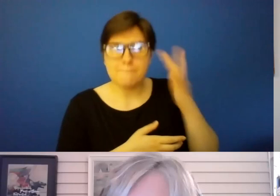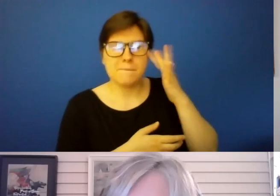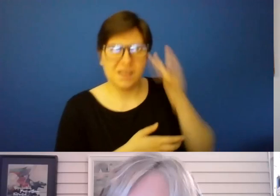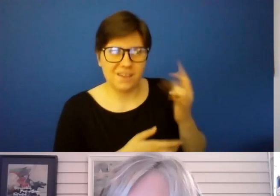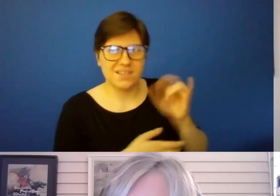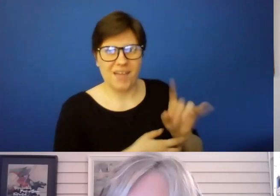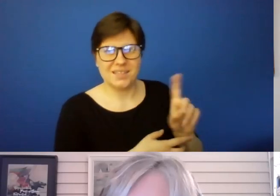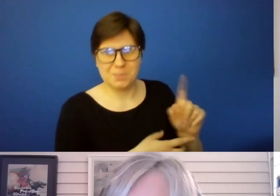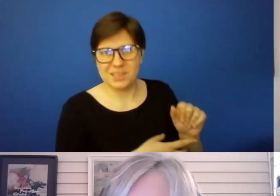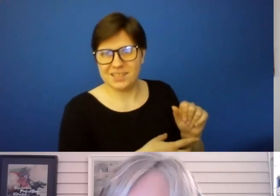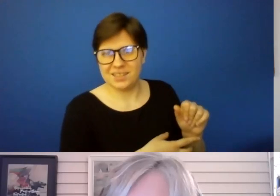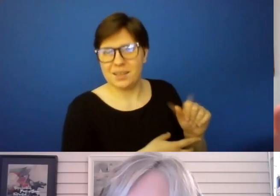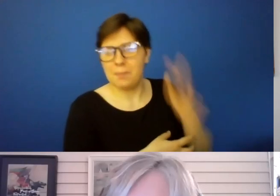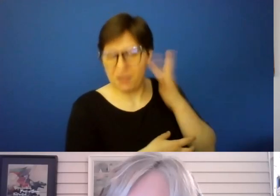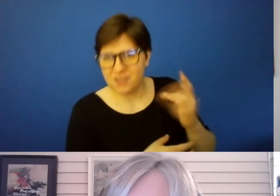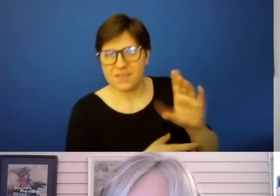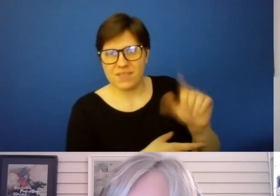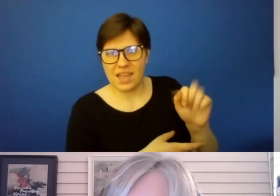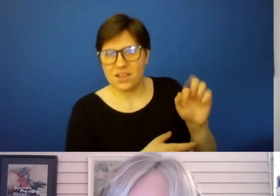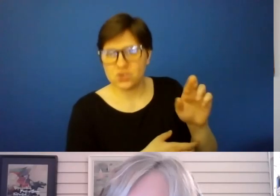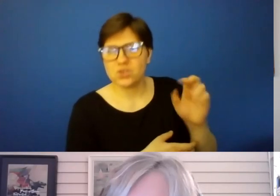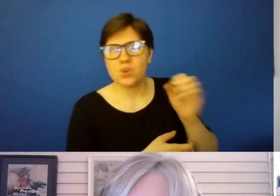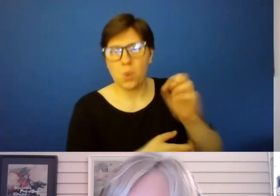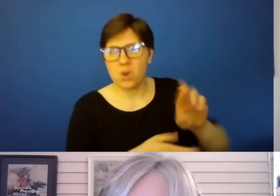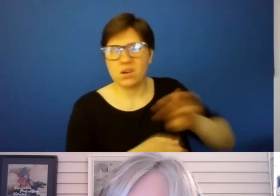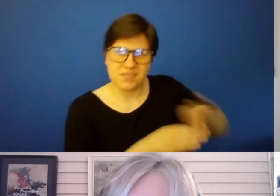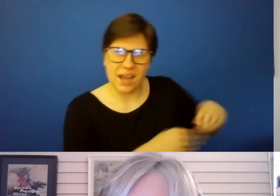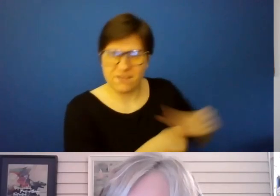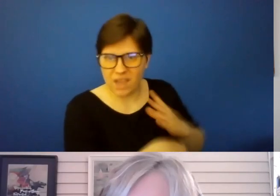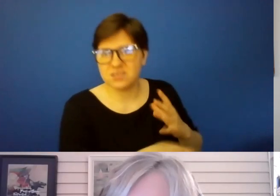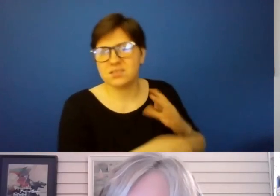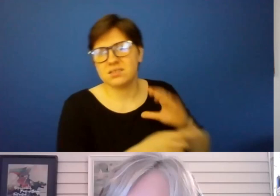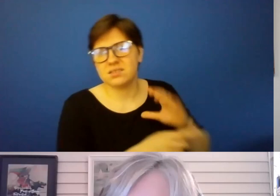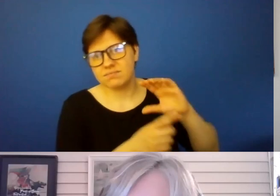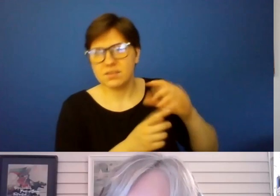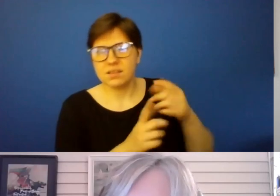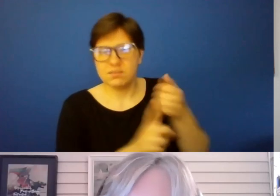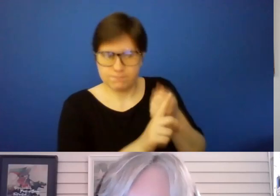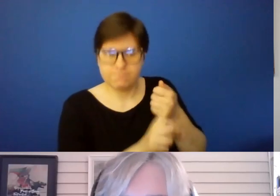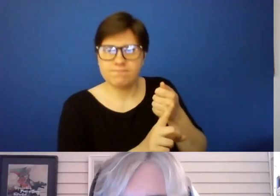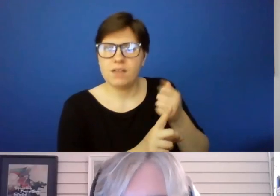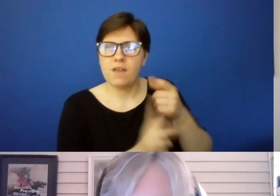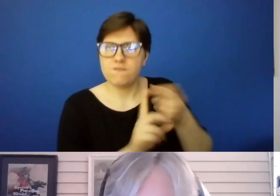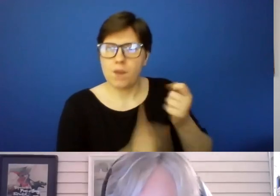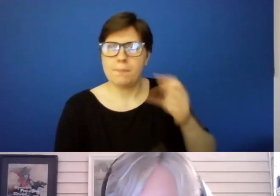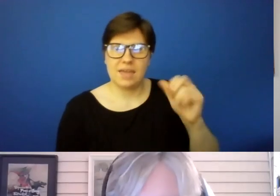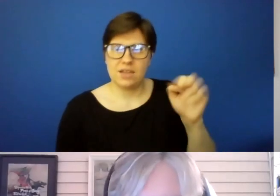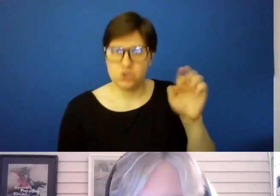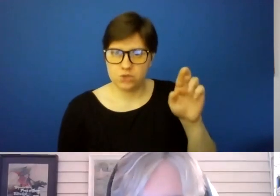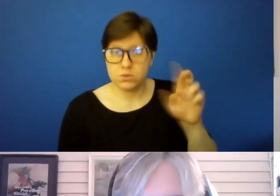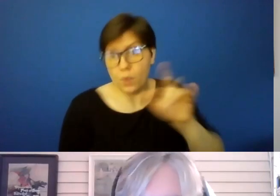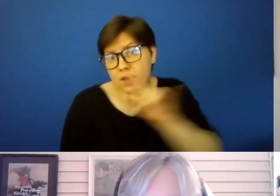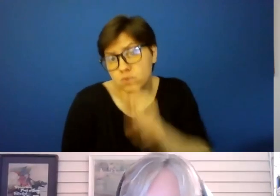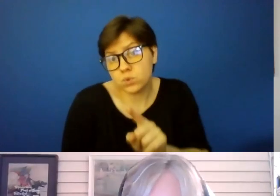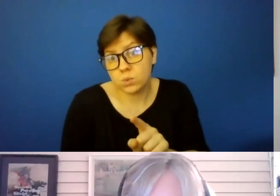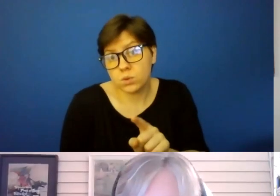disability. It's because of the cancer or the side effects or the conditions from the cancer. So that's a true statement, but